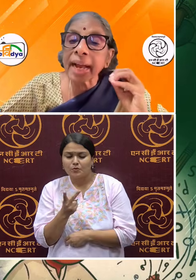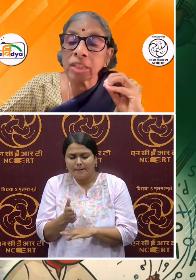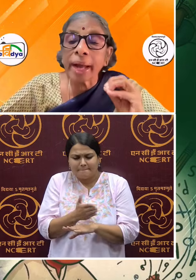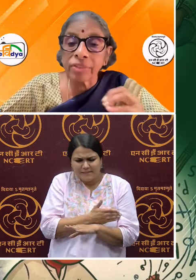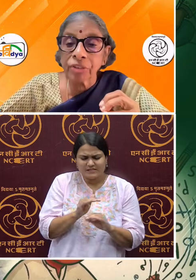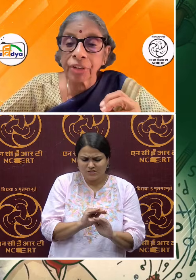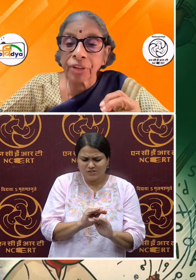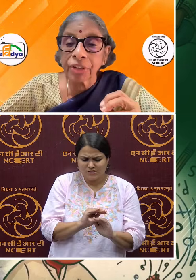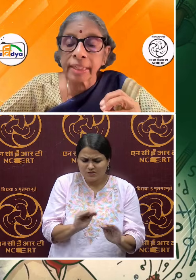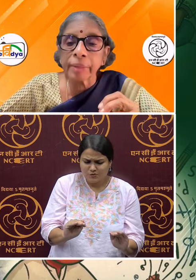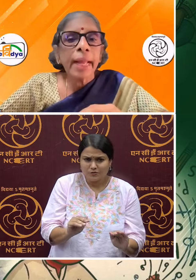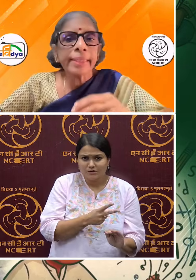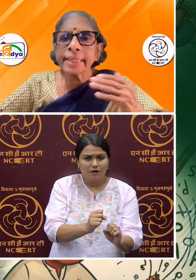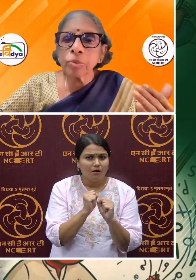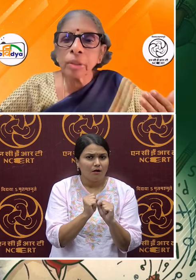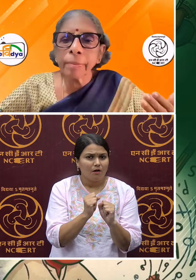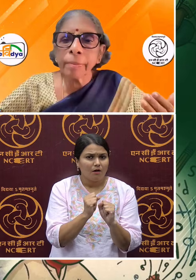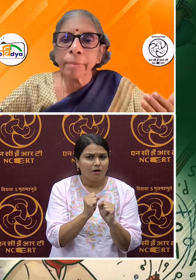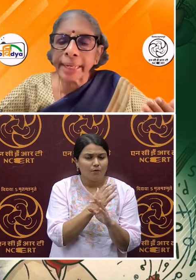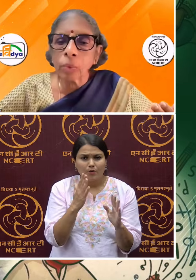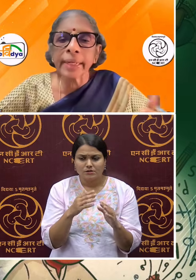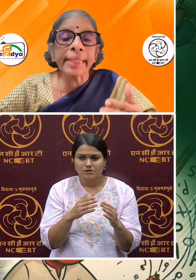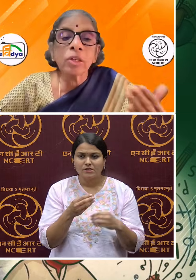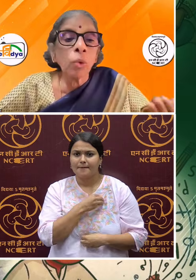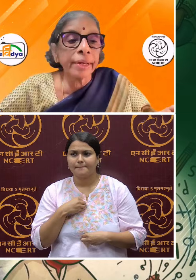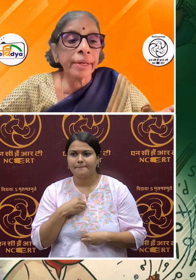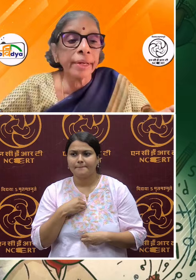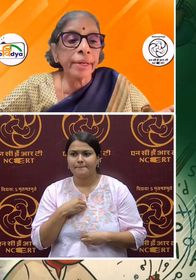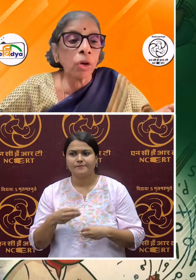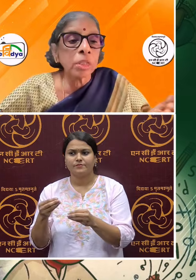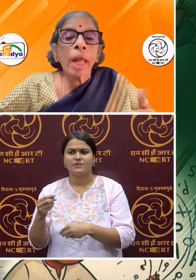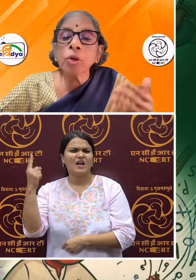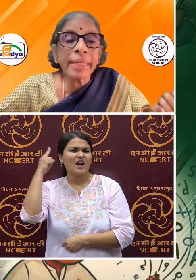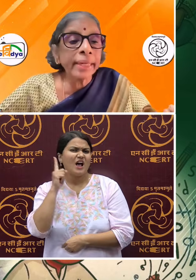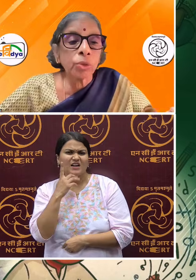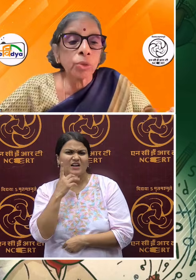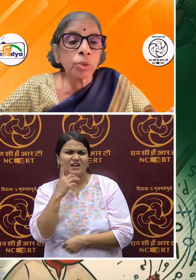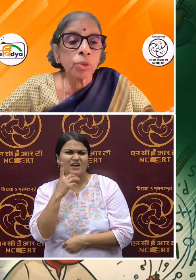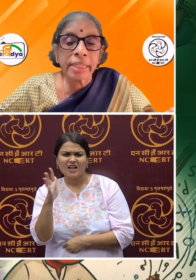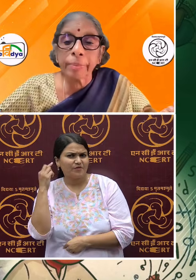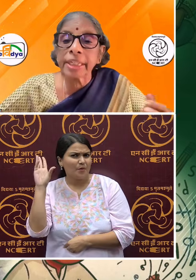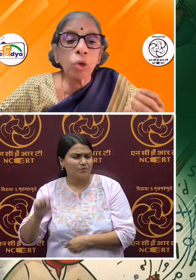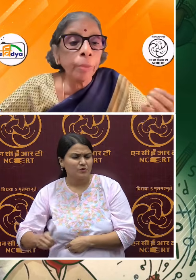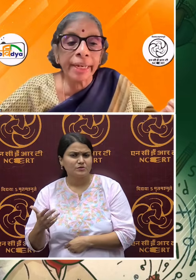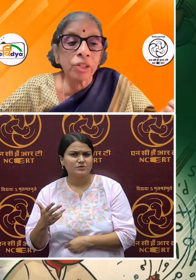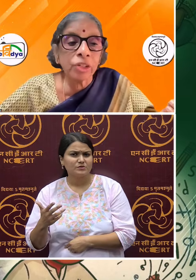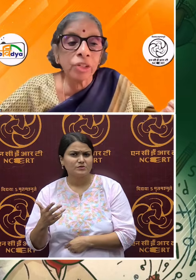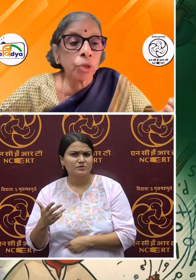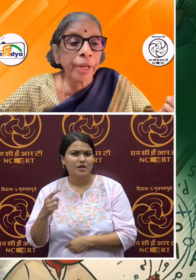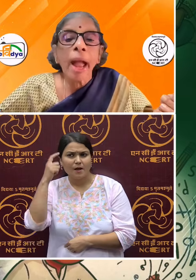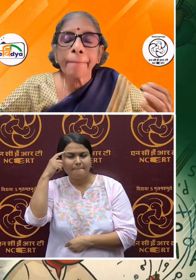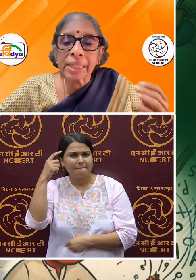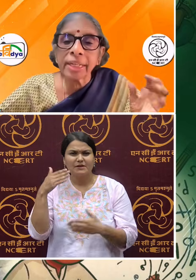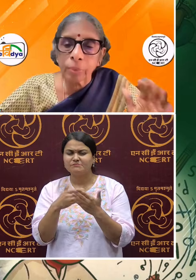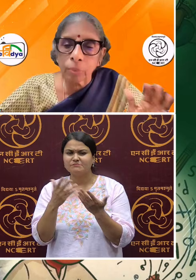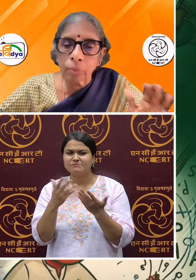were starting to have this difficulty. They sent them to the medical world and they said no hearing loss, no intellectual disability, no brain